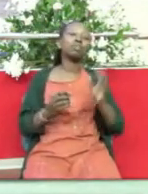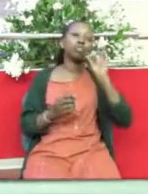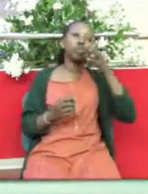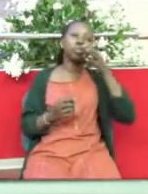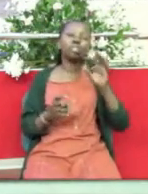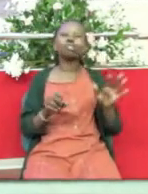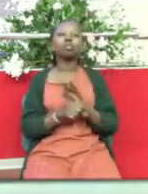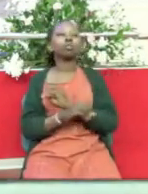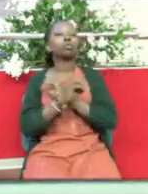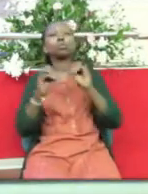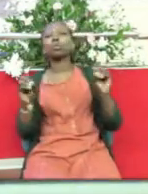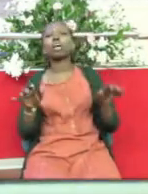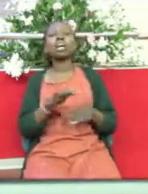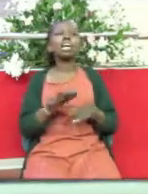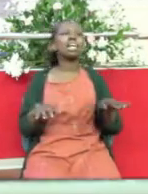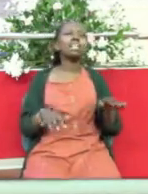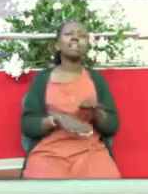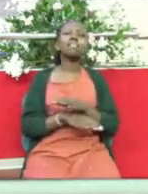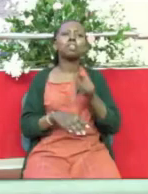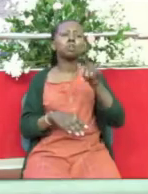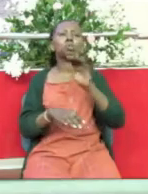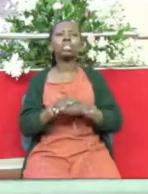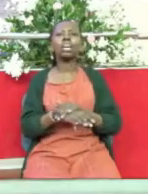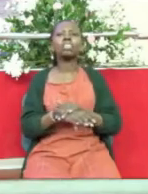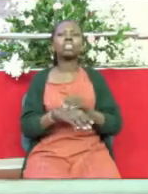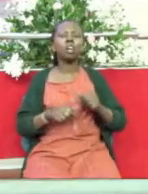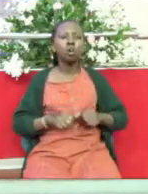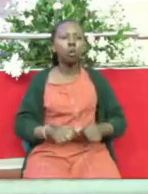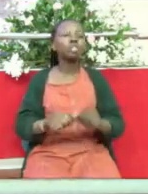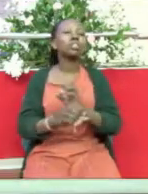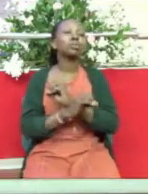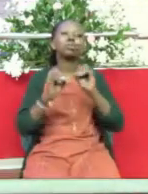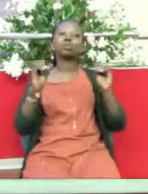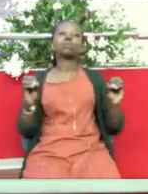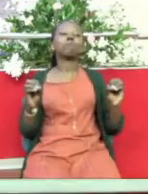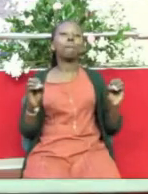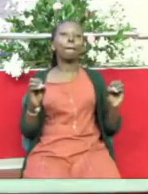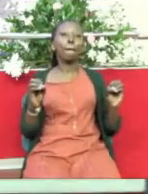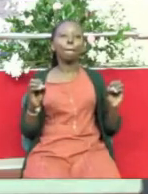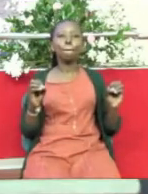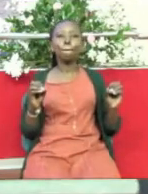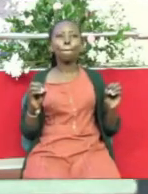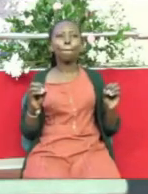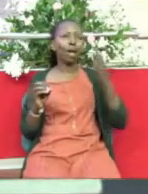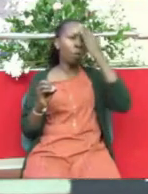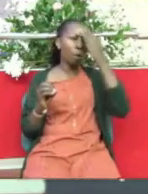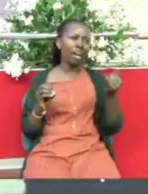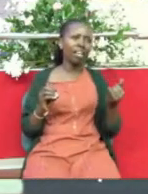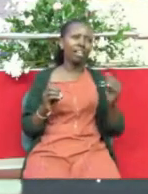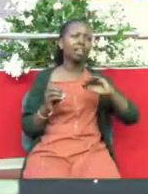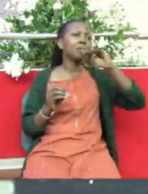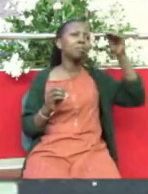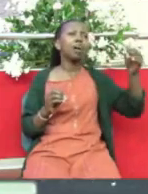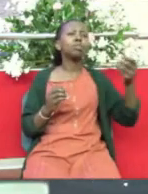Anything you touch to do, is it a job? It cannot progress. Why? Because the